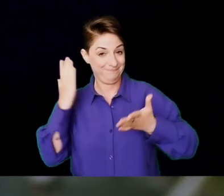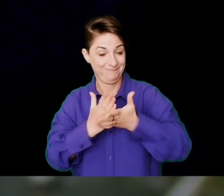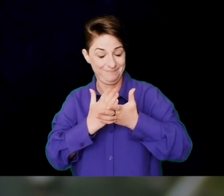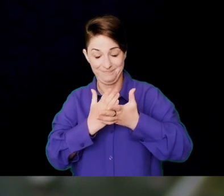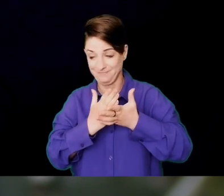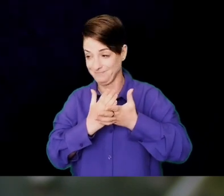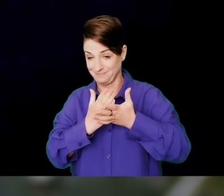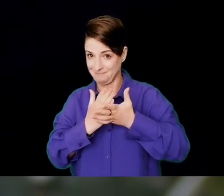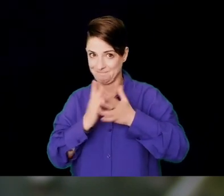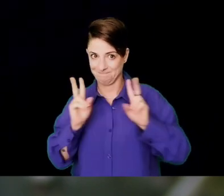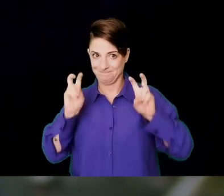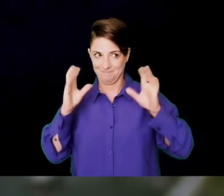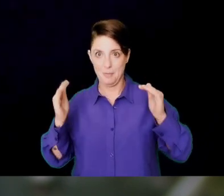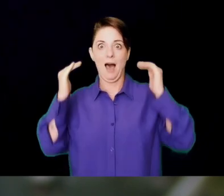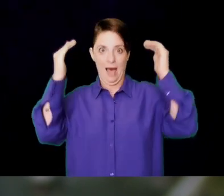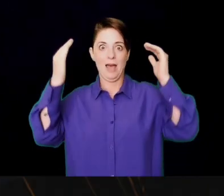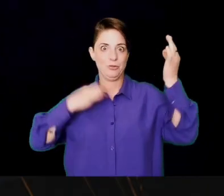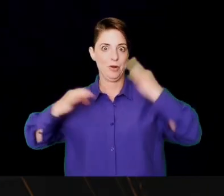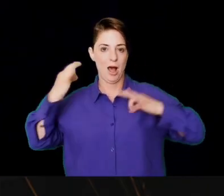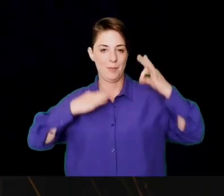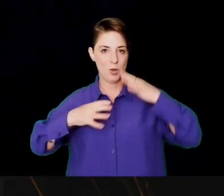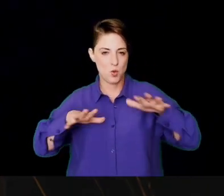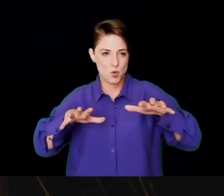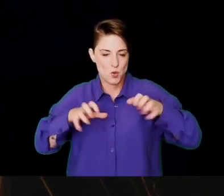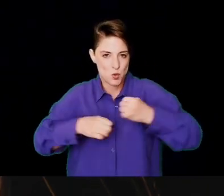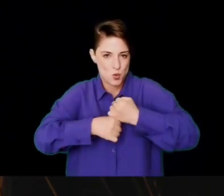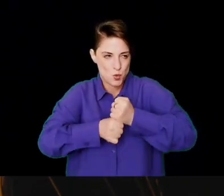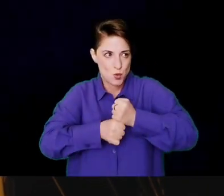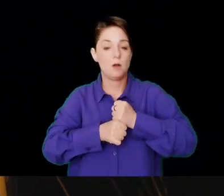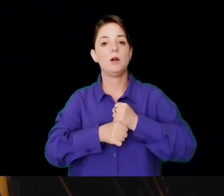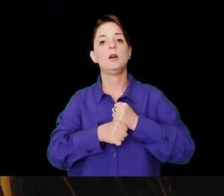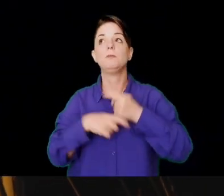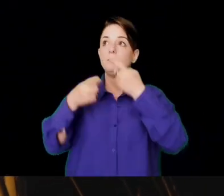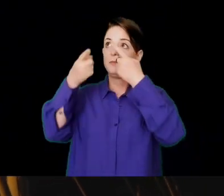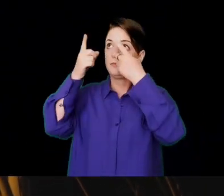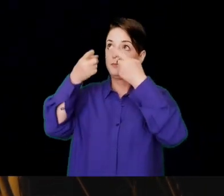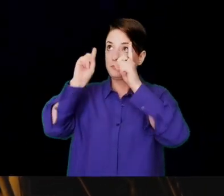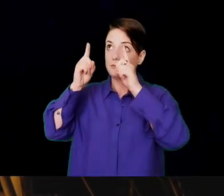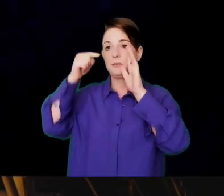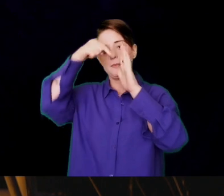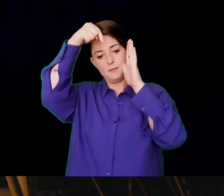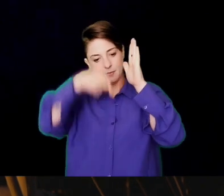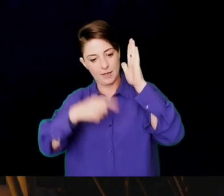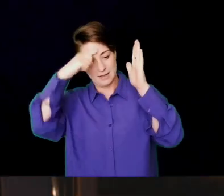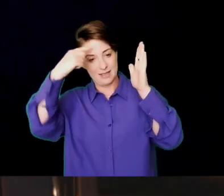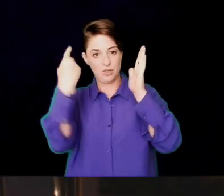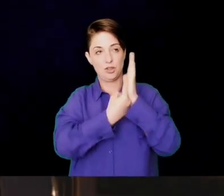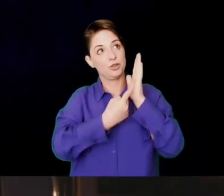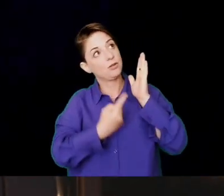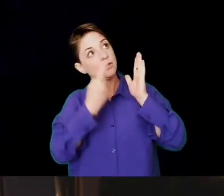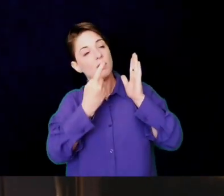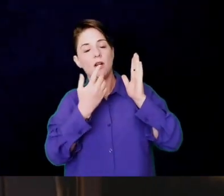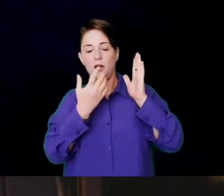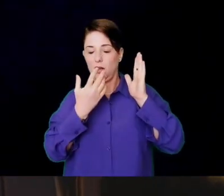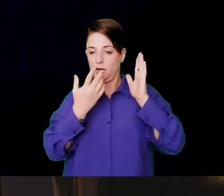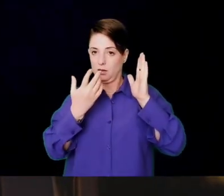on occasions. Really high drama. The top-down decision came as a massive shock, especially to one of the oldest and biggest fishing